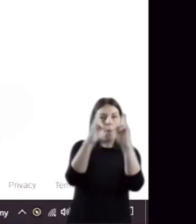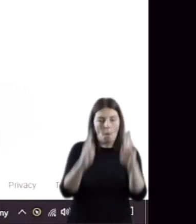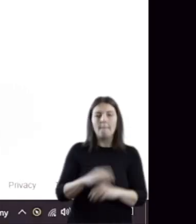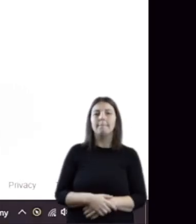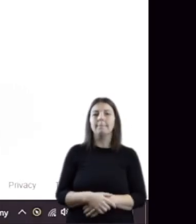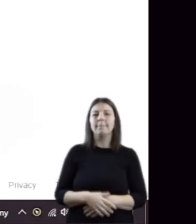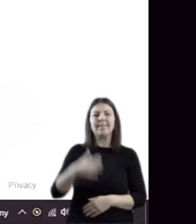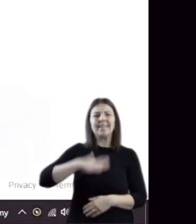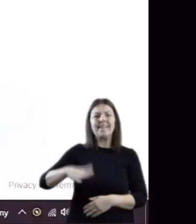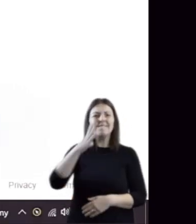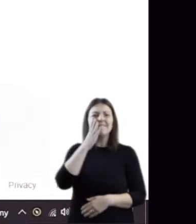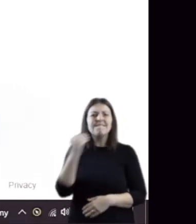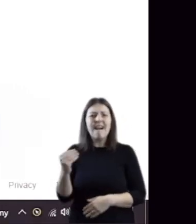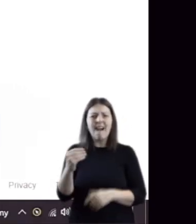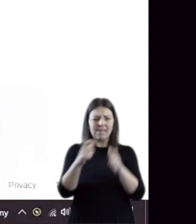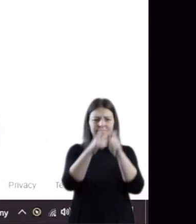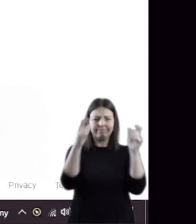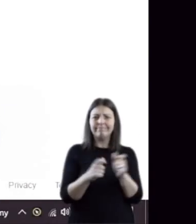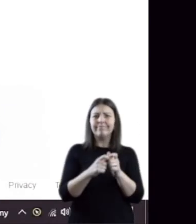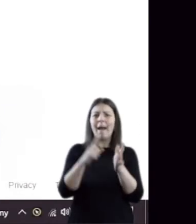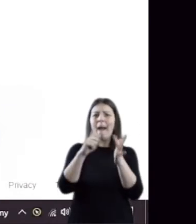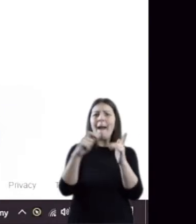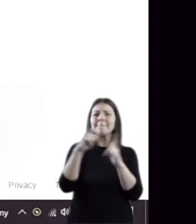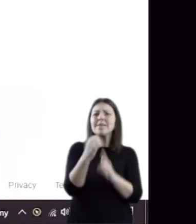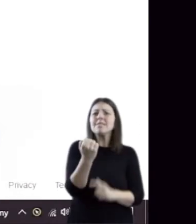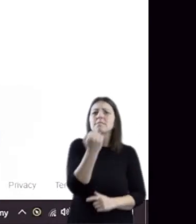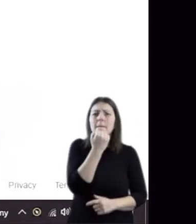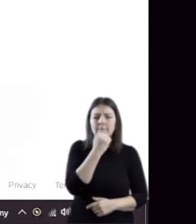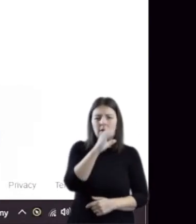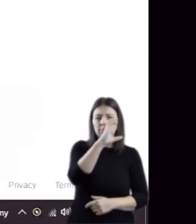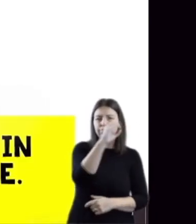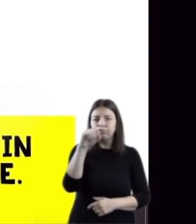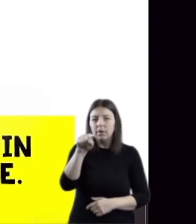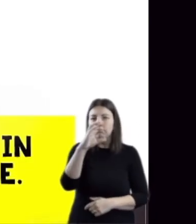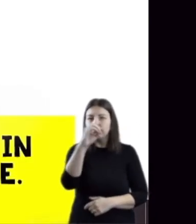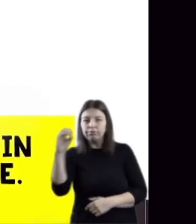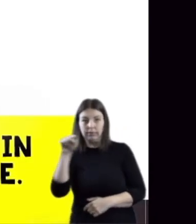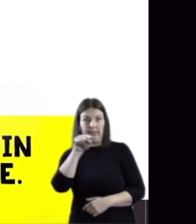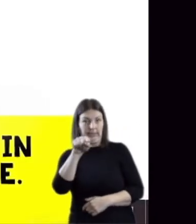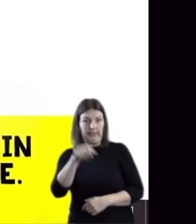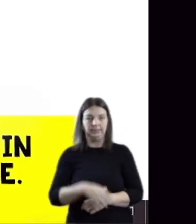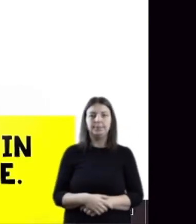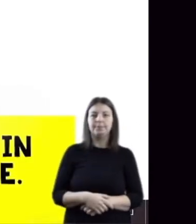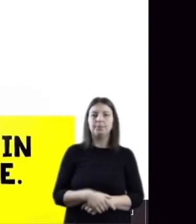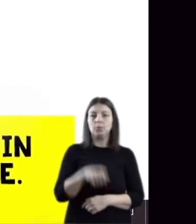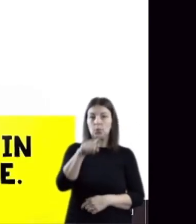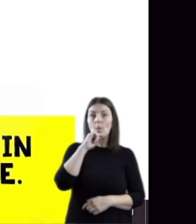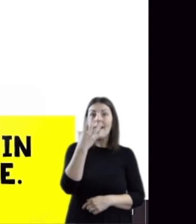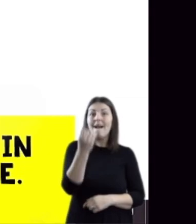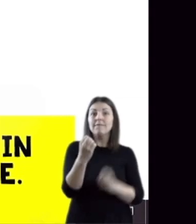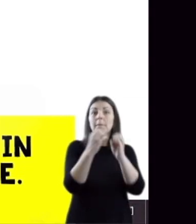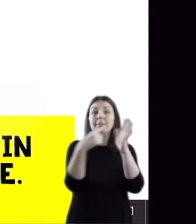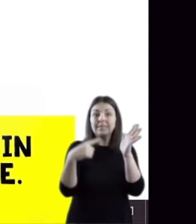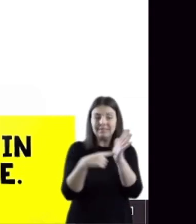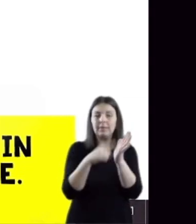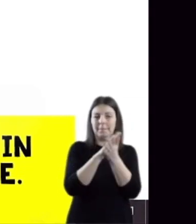First, we need to find your router's IP address. For example, if you are with BT, you would search, "What